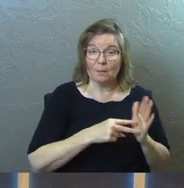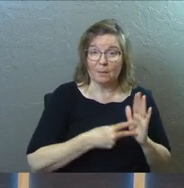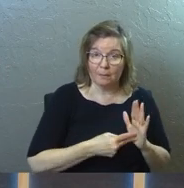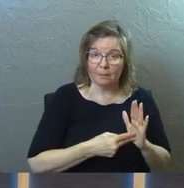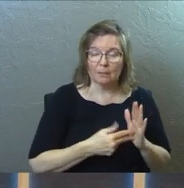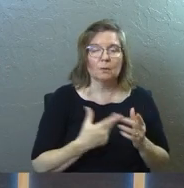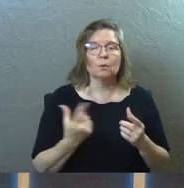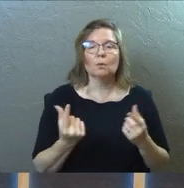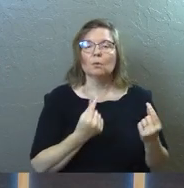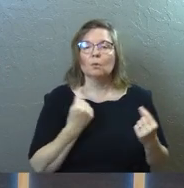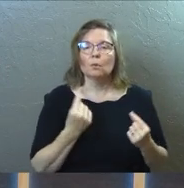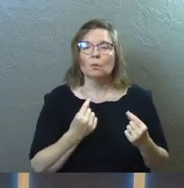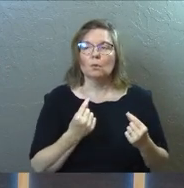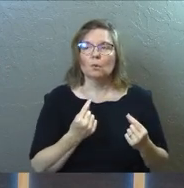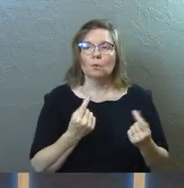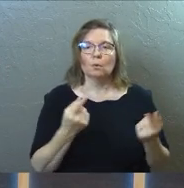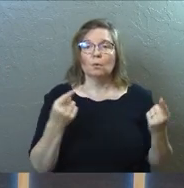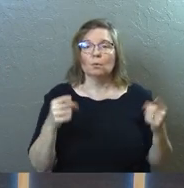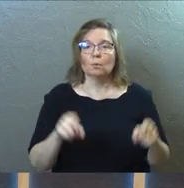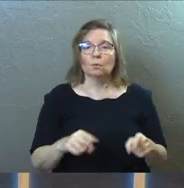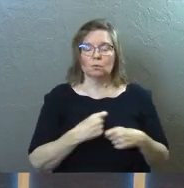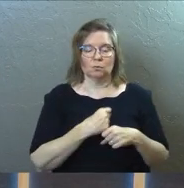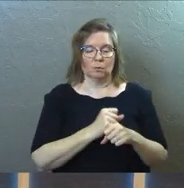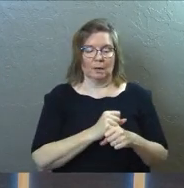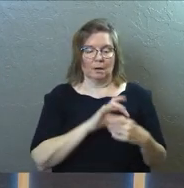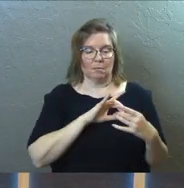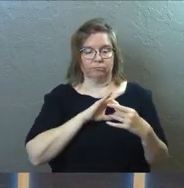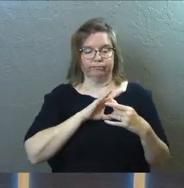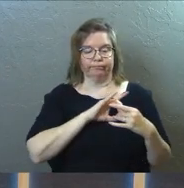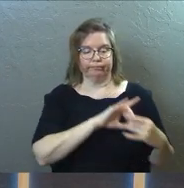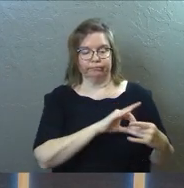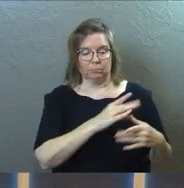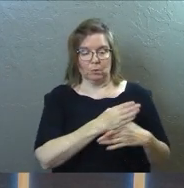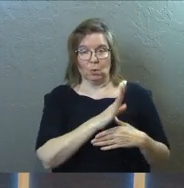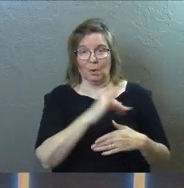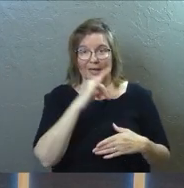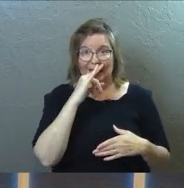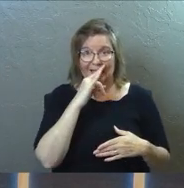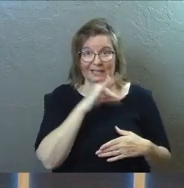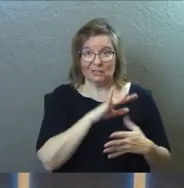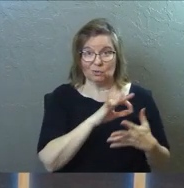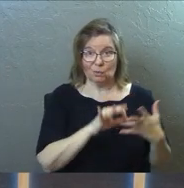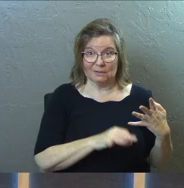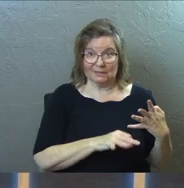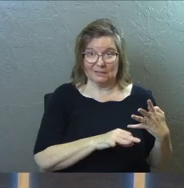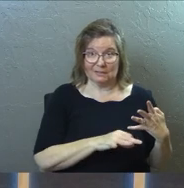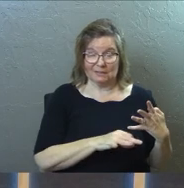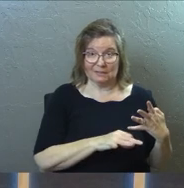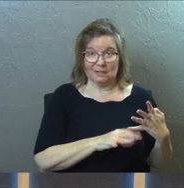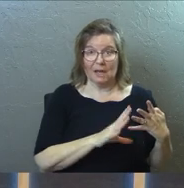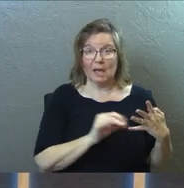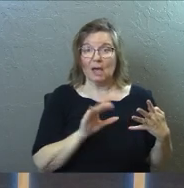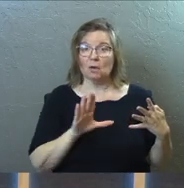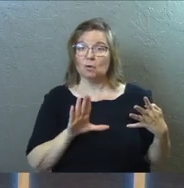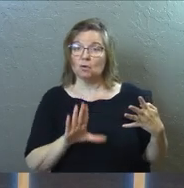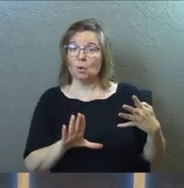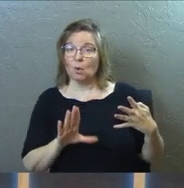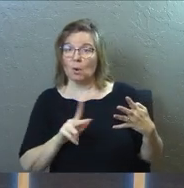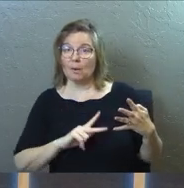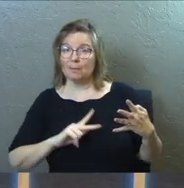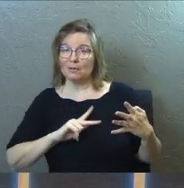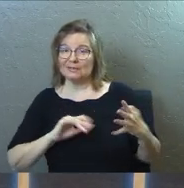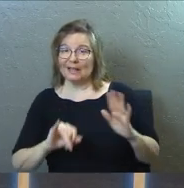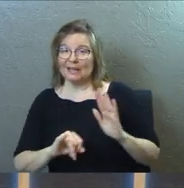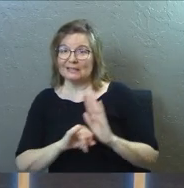to, what you do is you end up creating a connection between your kids' choices and your